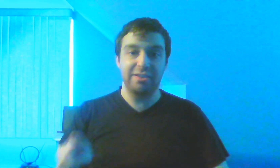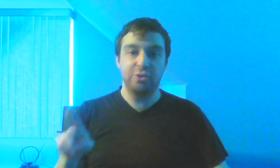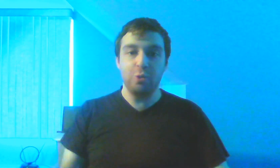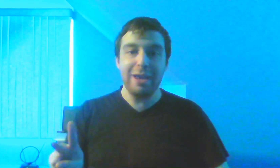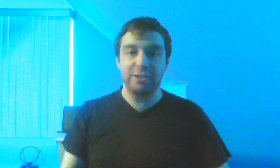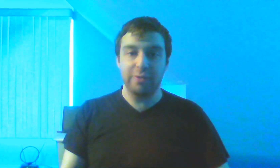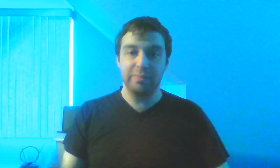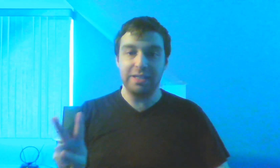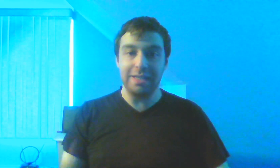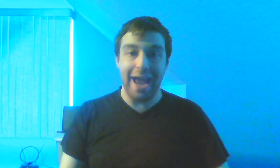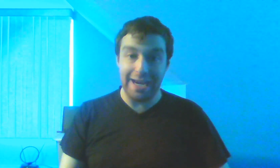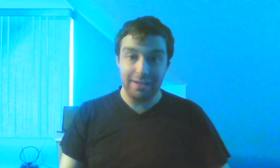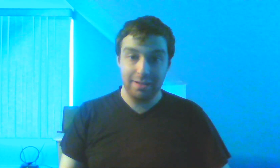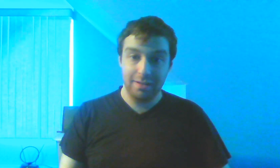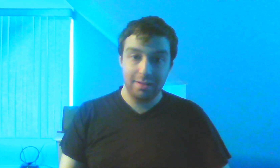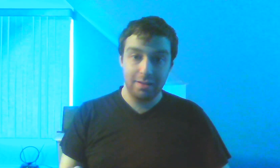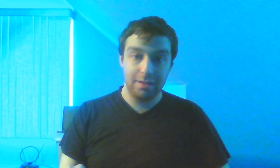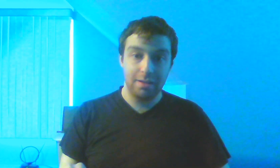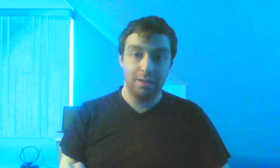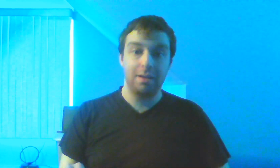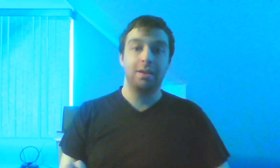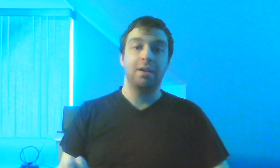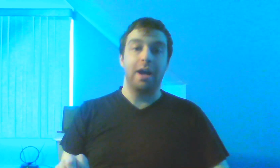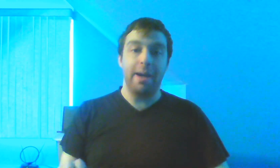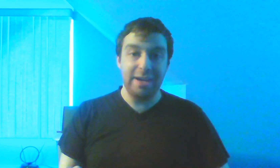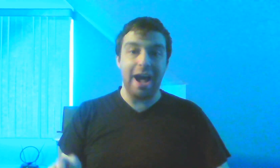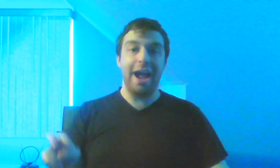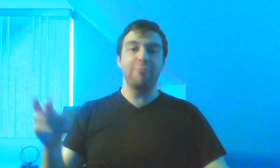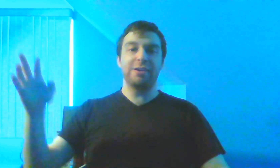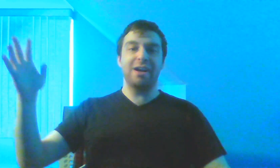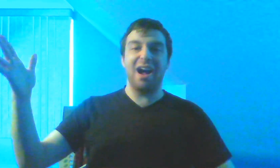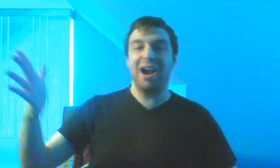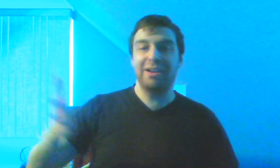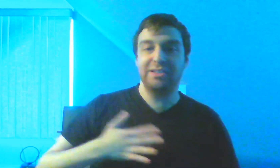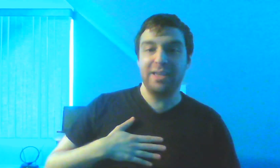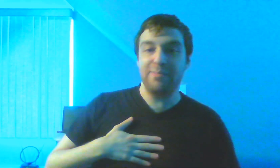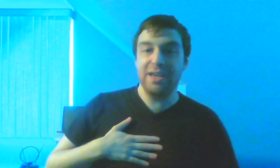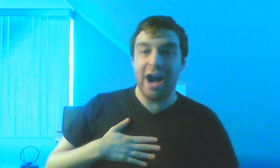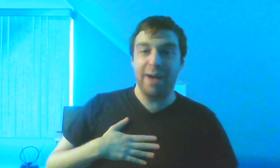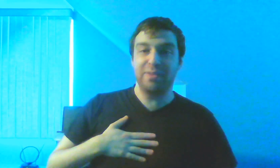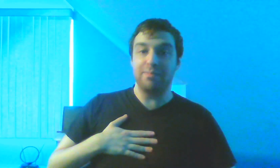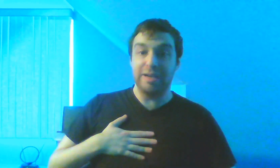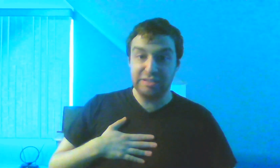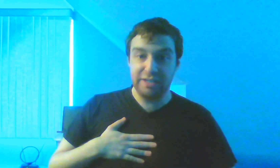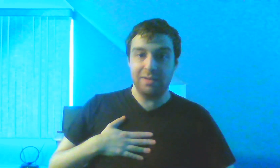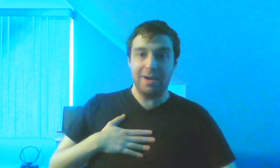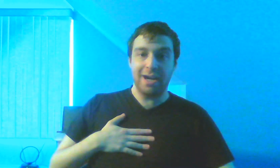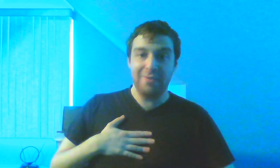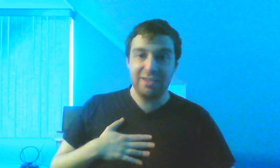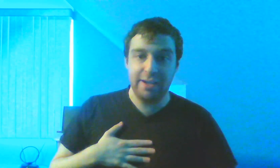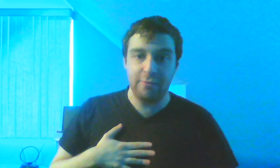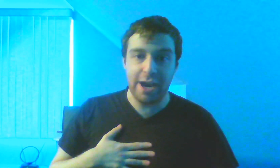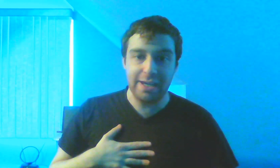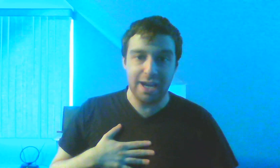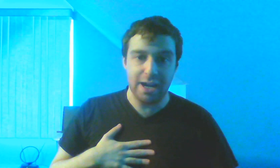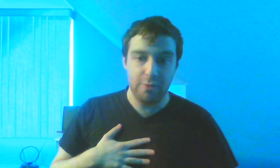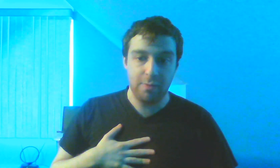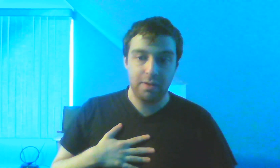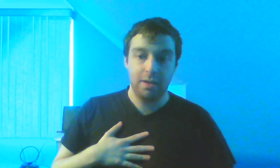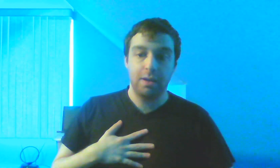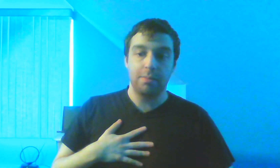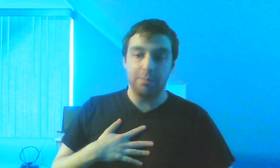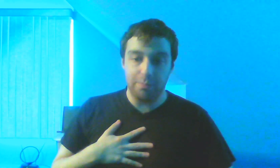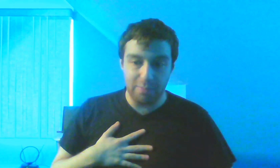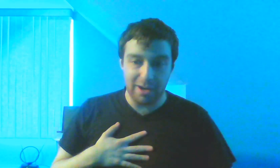and that's 2 weeks from today. I mean, I want to honestly be optimistic about everything right